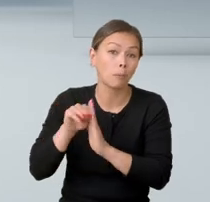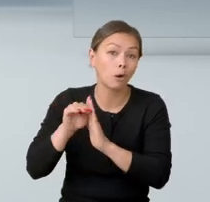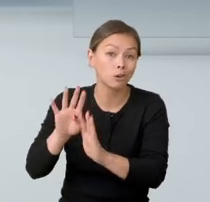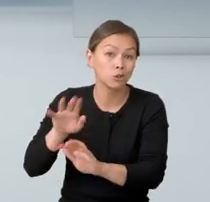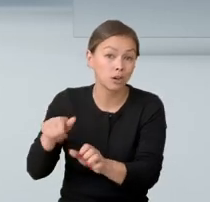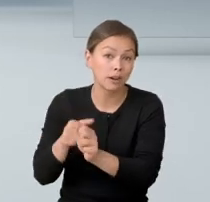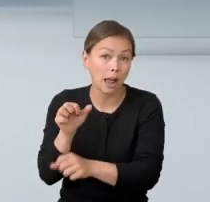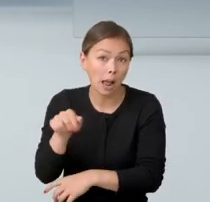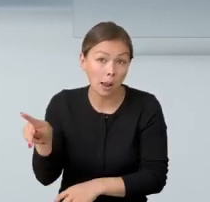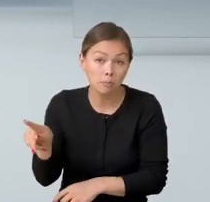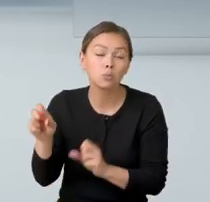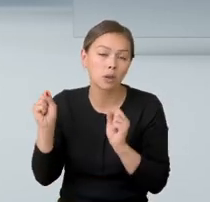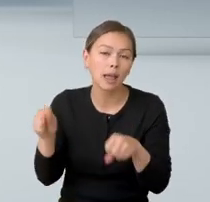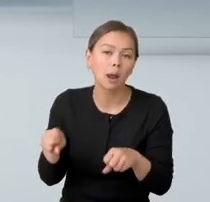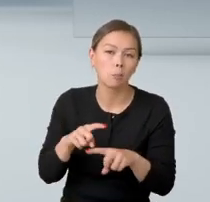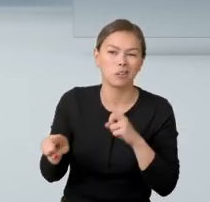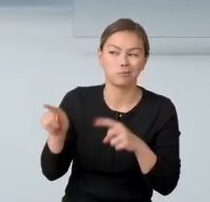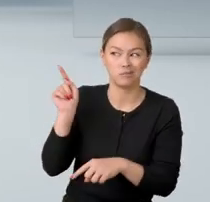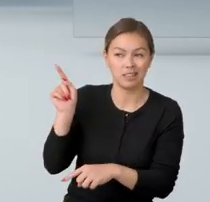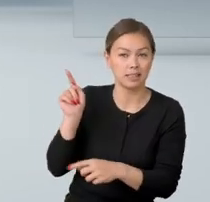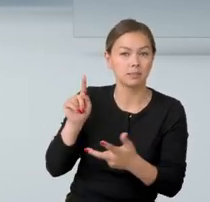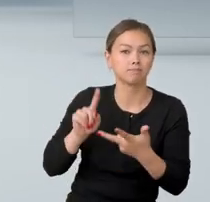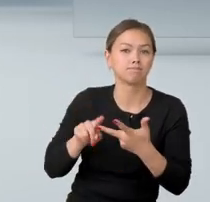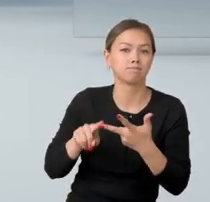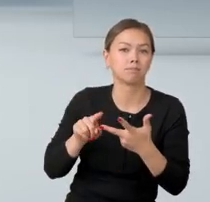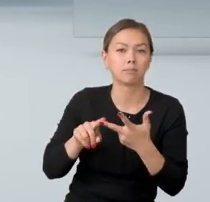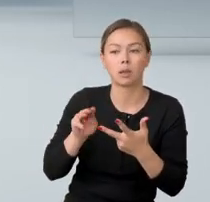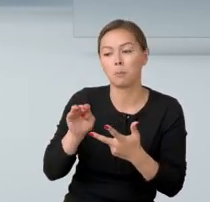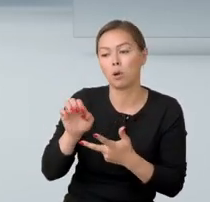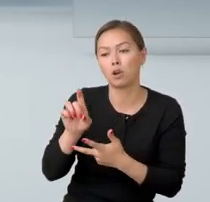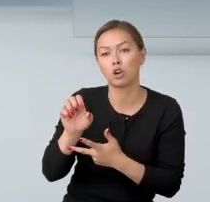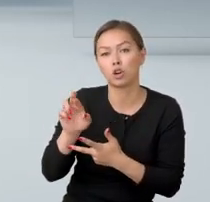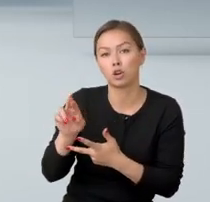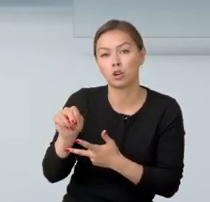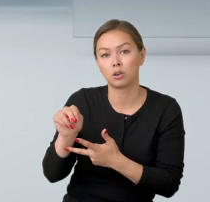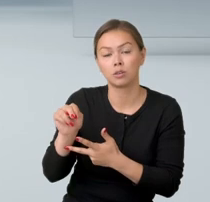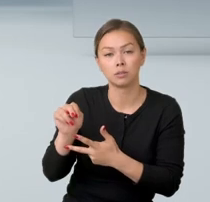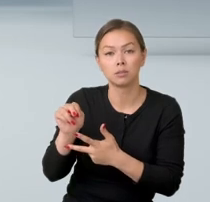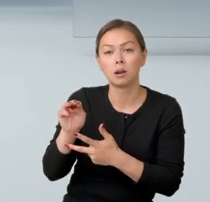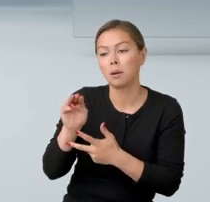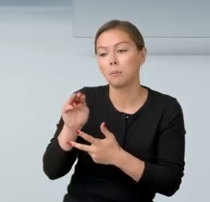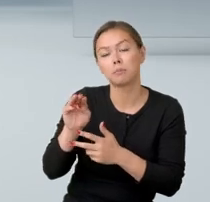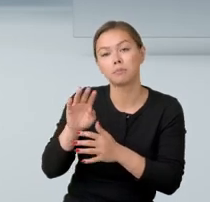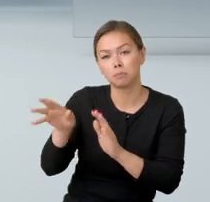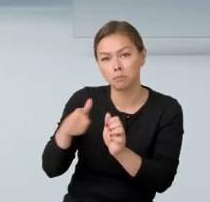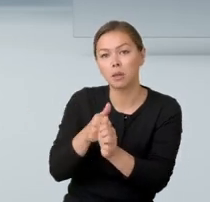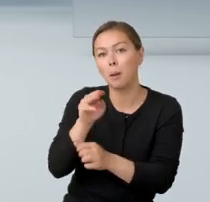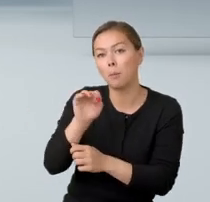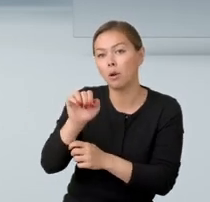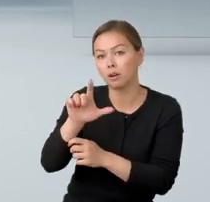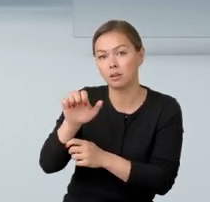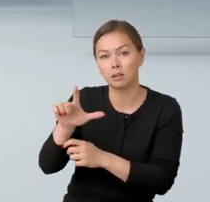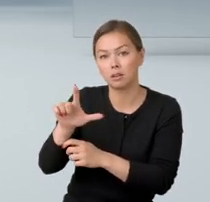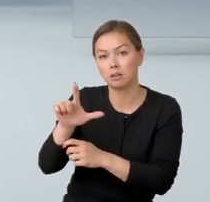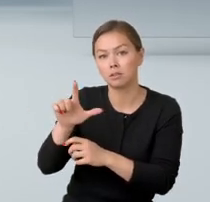driven app and we are going to use a model driven app for it in a mobile app